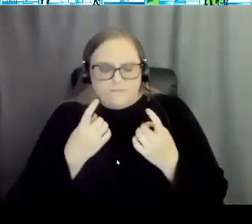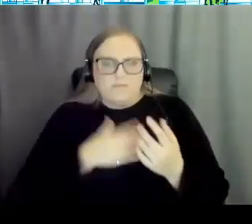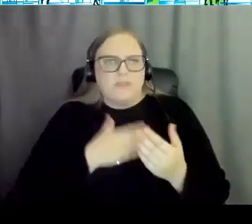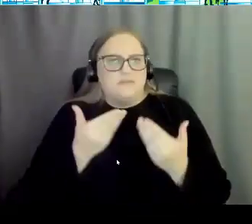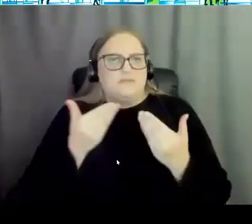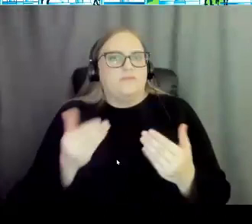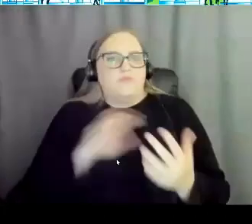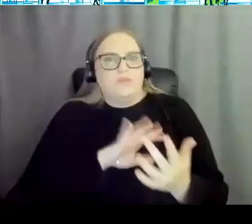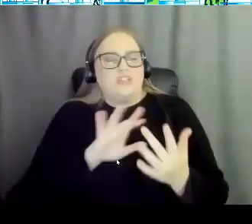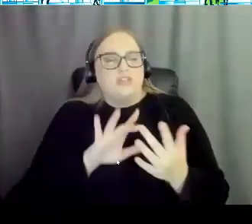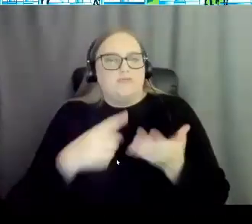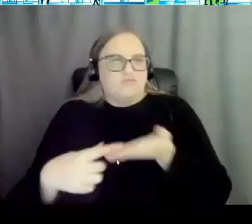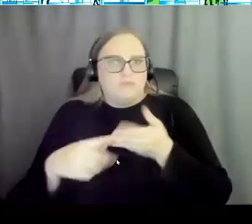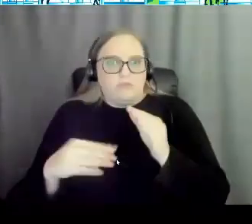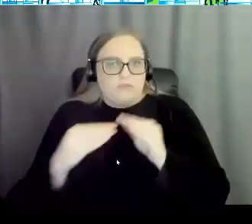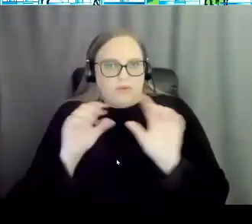the question. Okay.